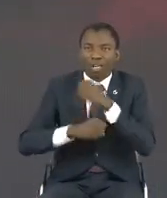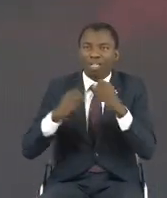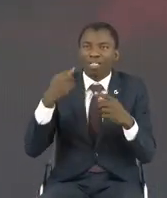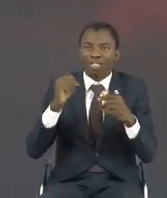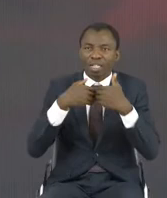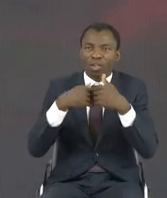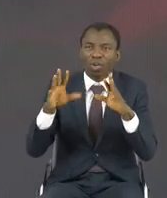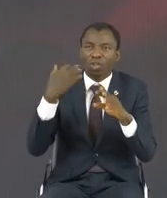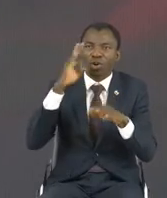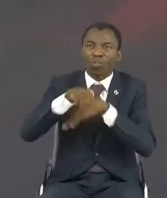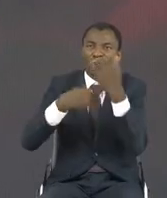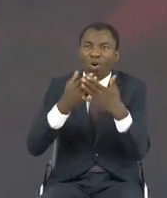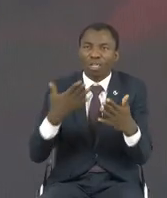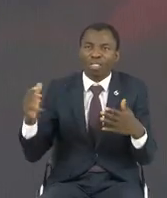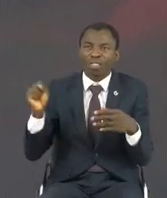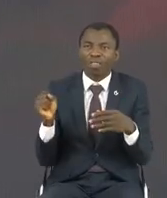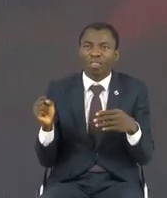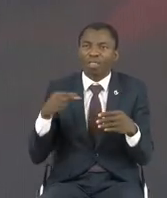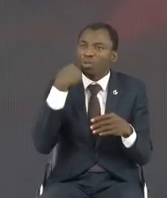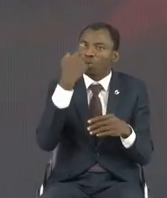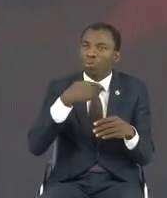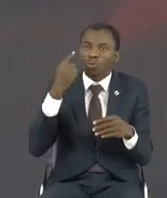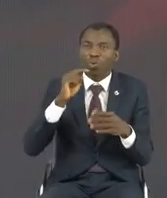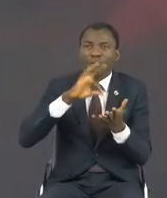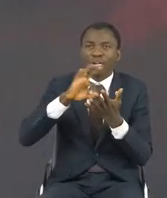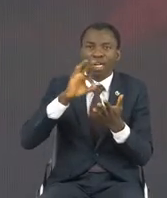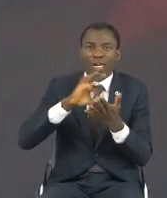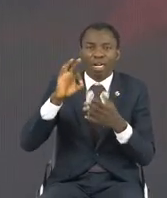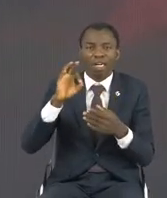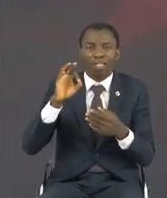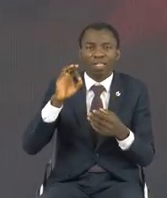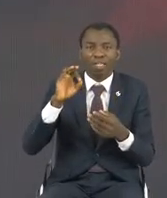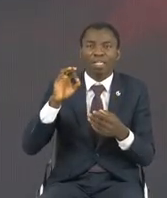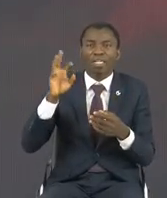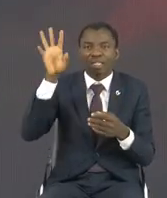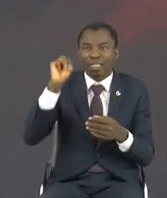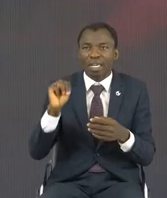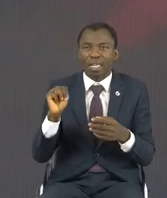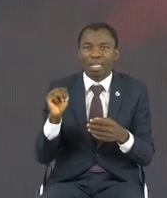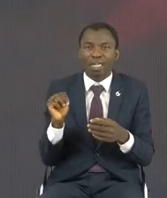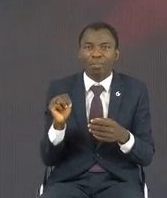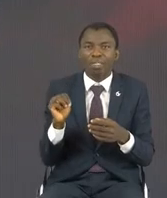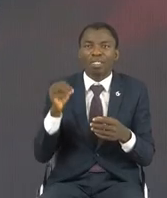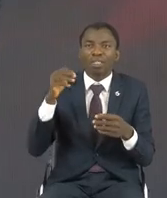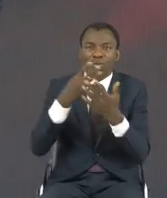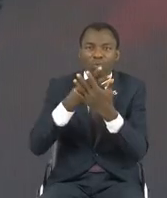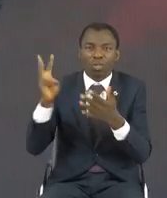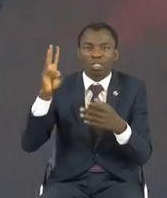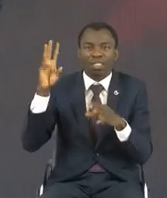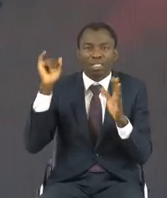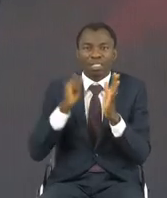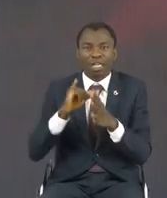of all things. And do count them but dung, that I may win